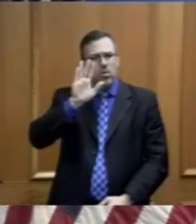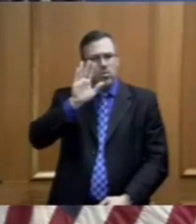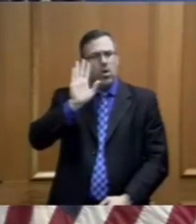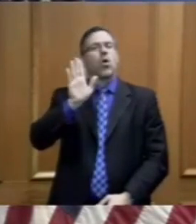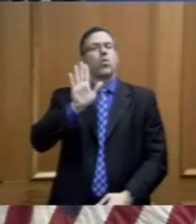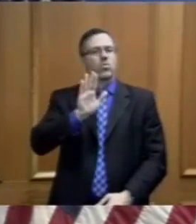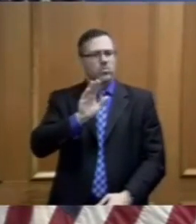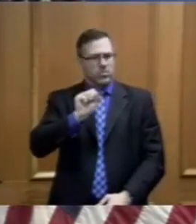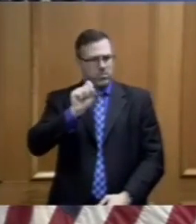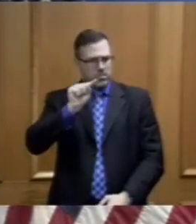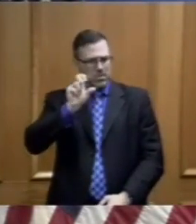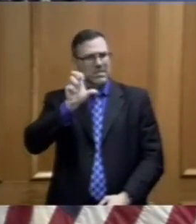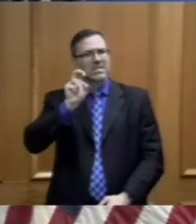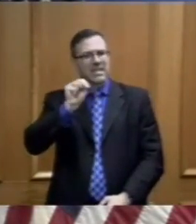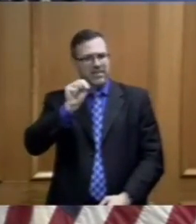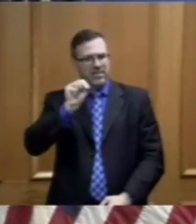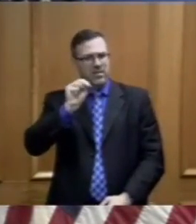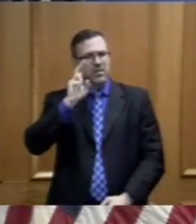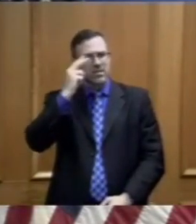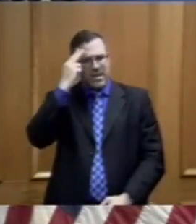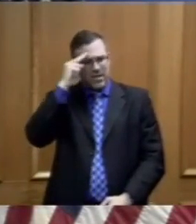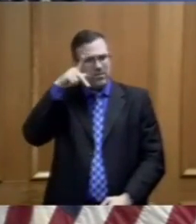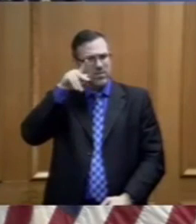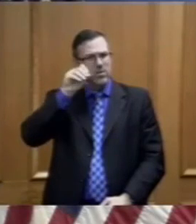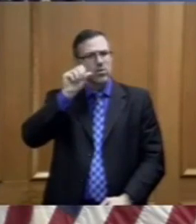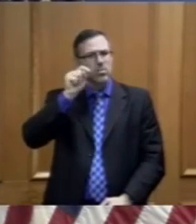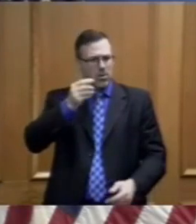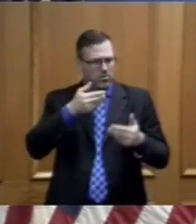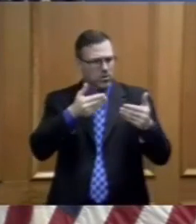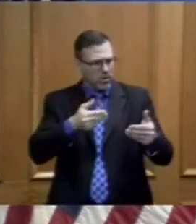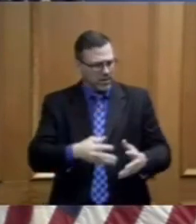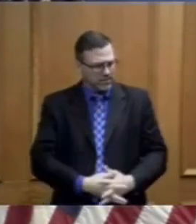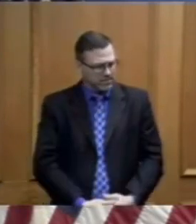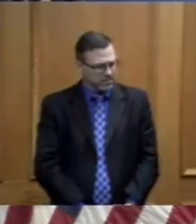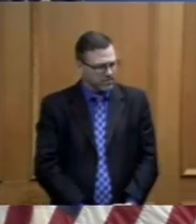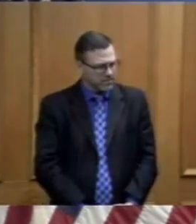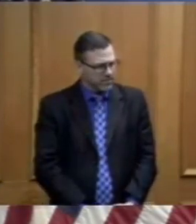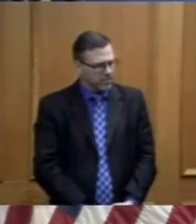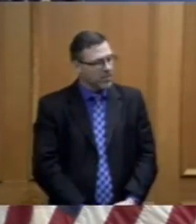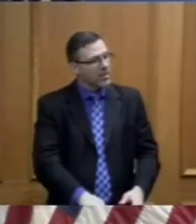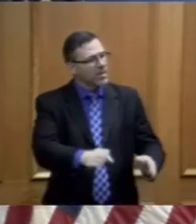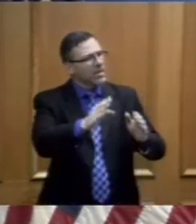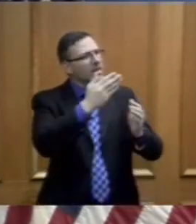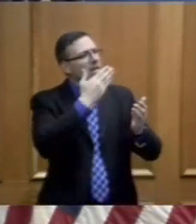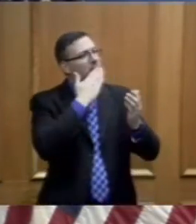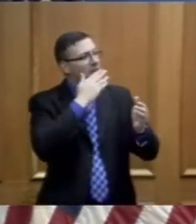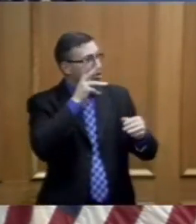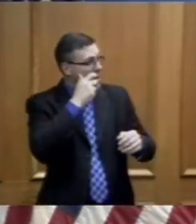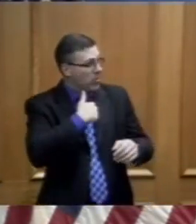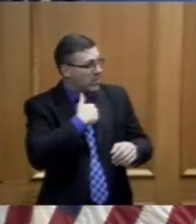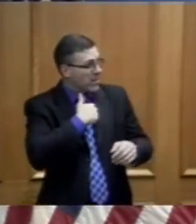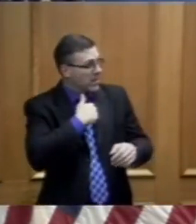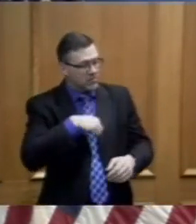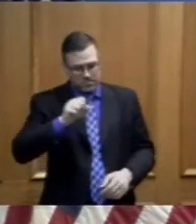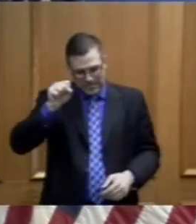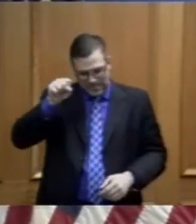goes. Stephen with the Nashville Post, your line is open. Hey, Governor, thank you. Can you hear me? Yes, sir.